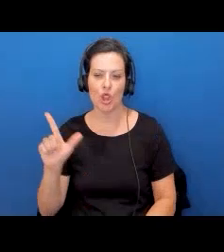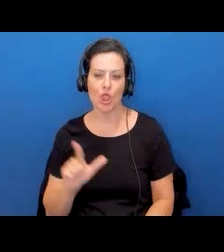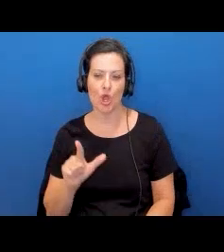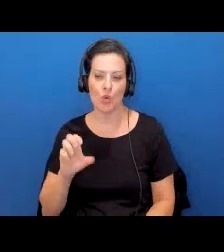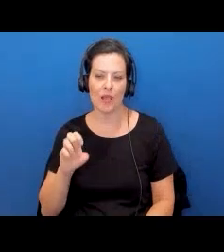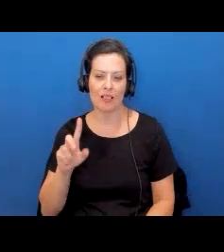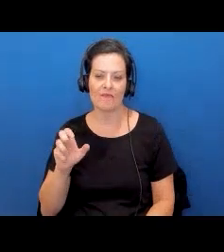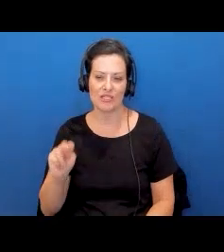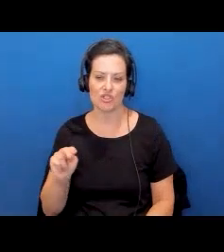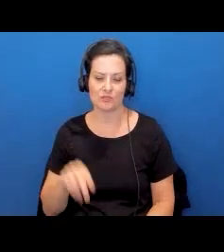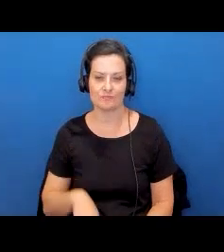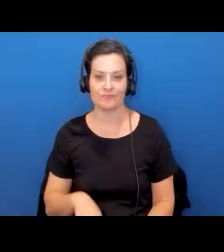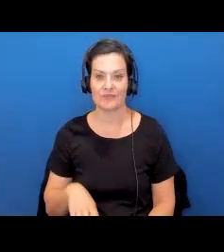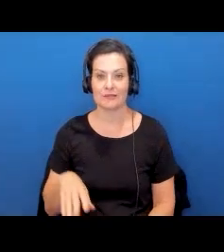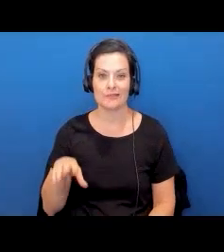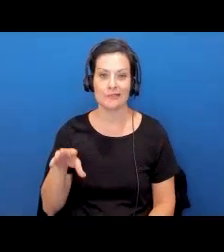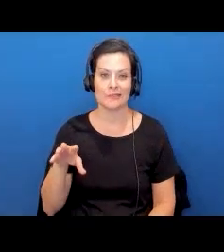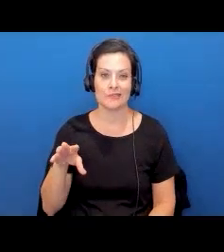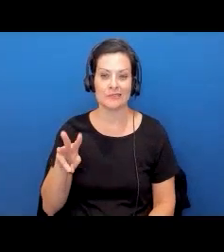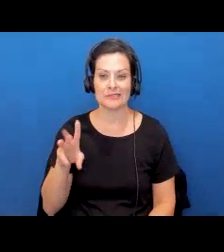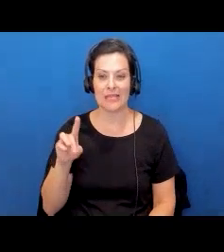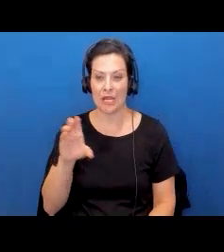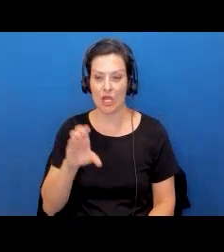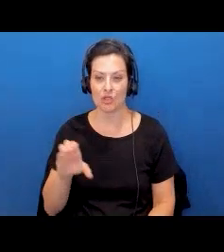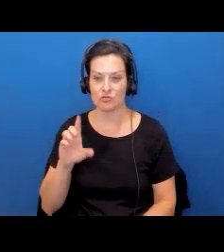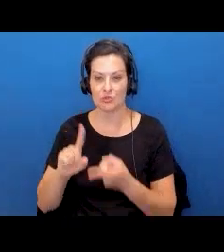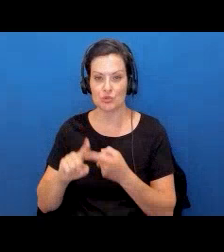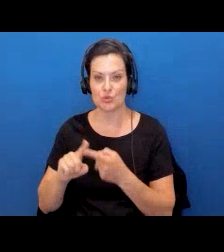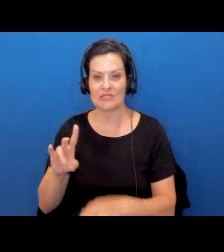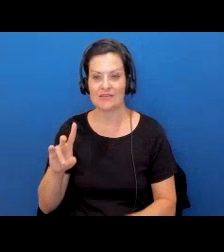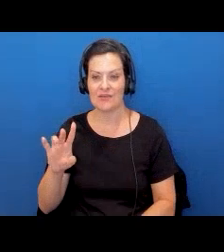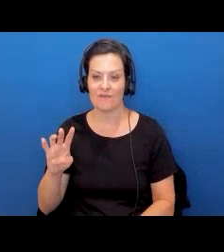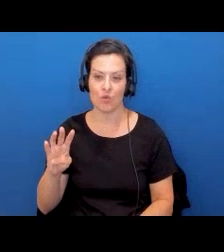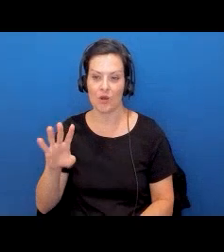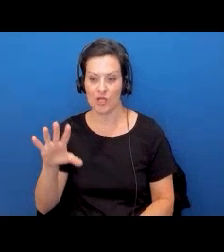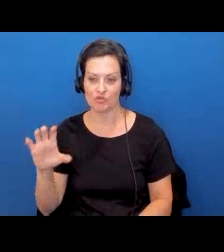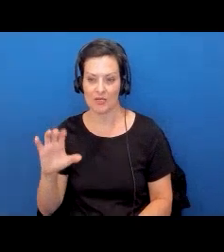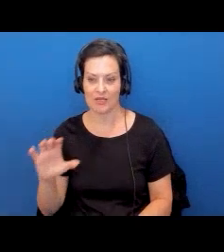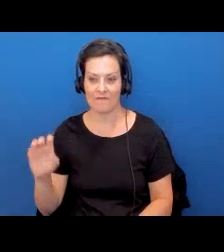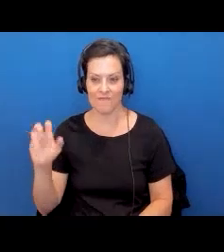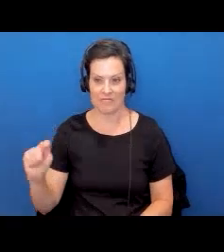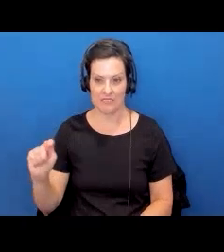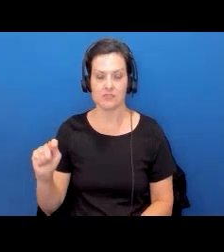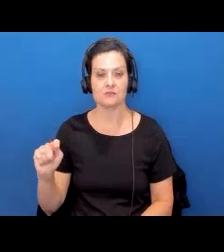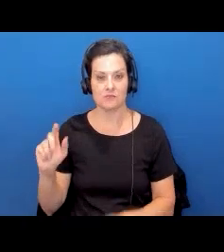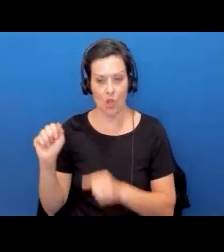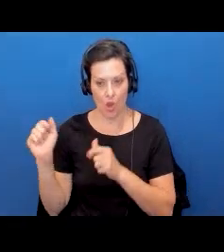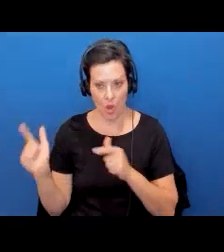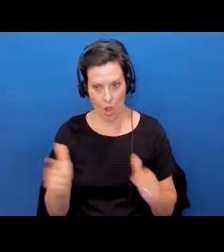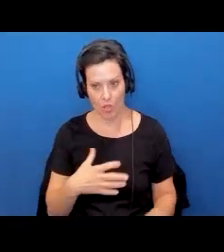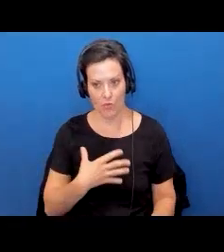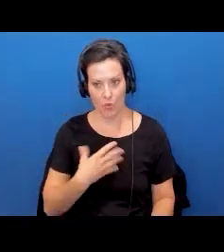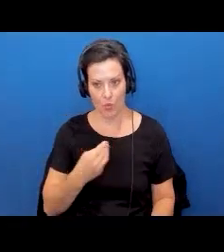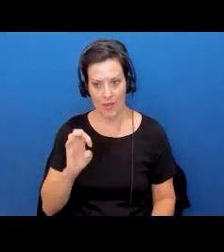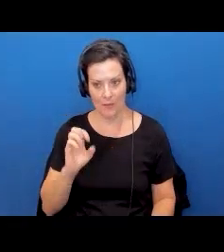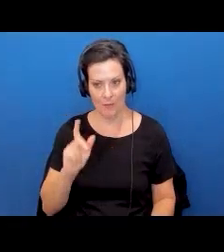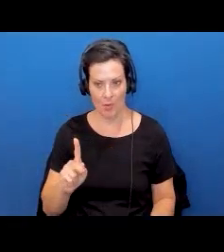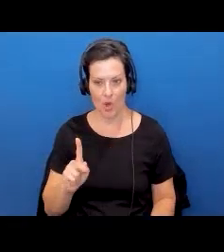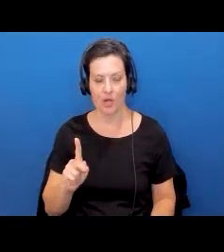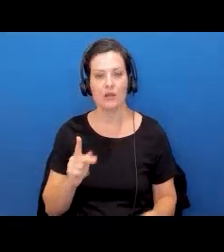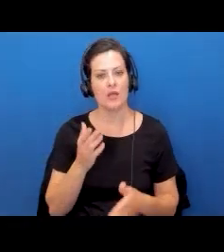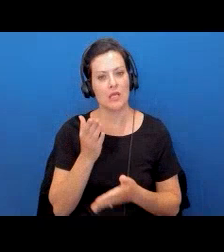was 6,800 to 7,400 feet. And all of those were white bark pine. It doesn't mean that there's not limber in